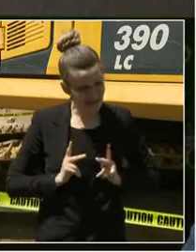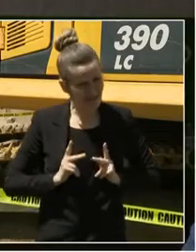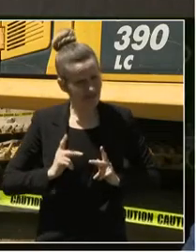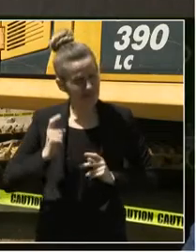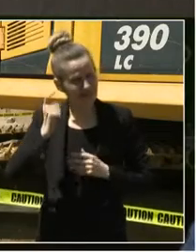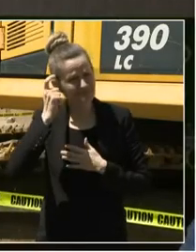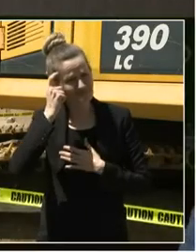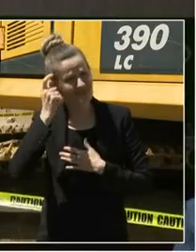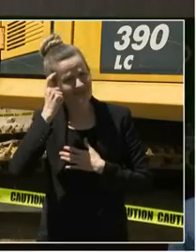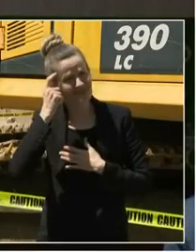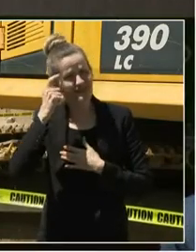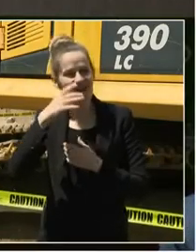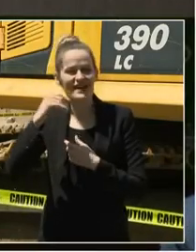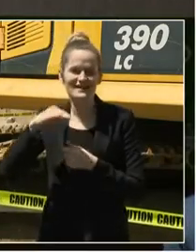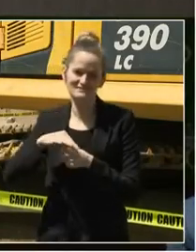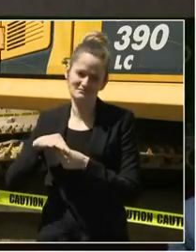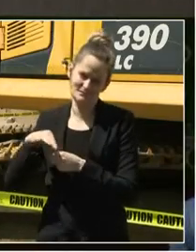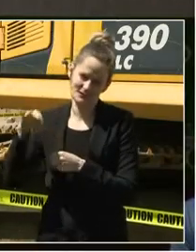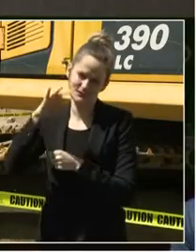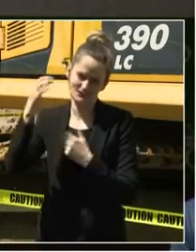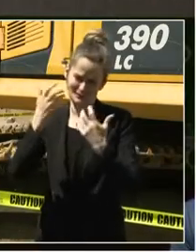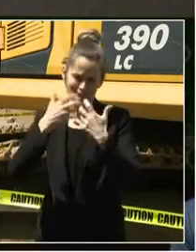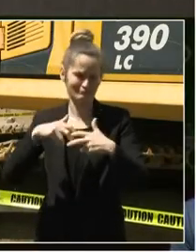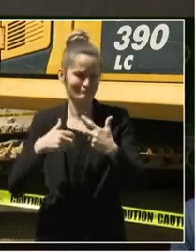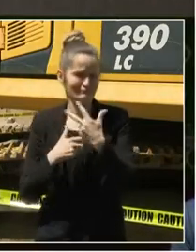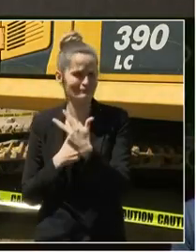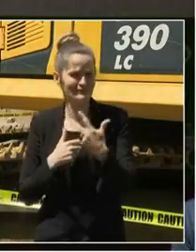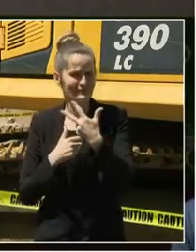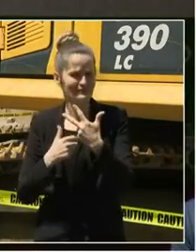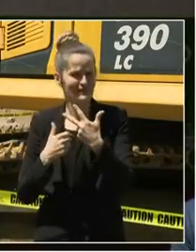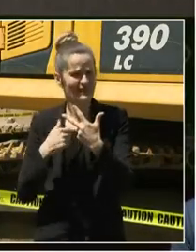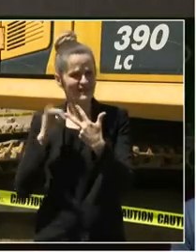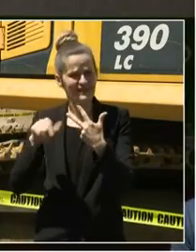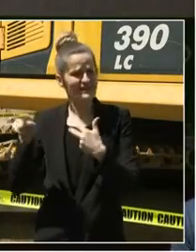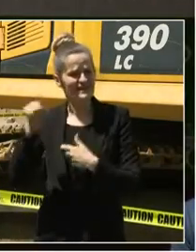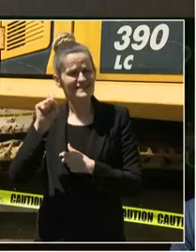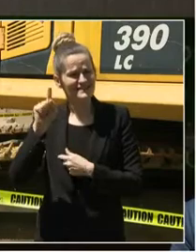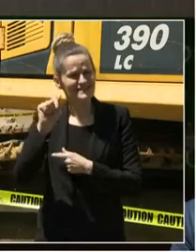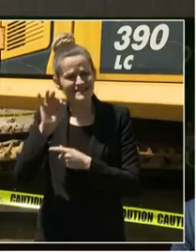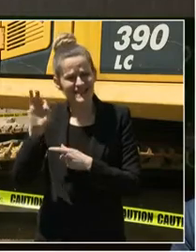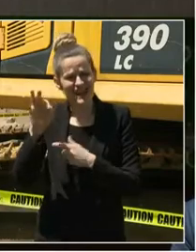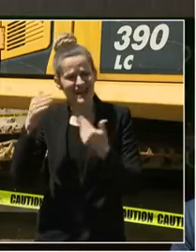spiritually. The staff have been amazing.